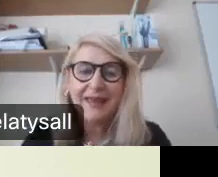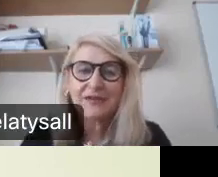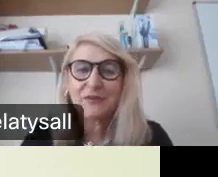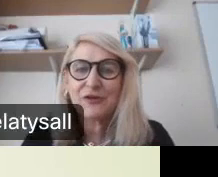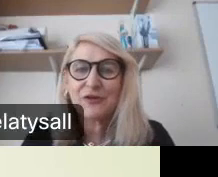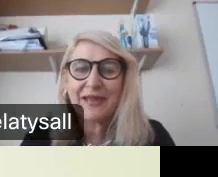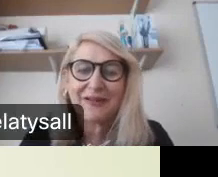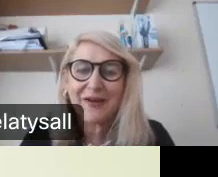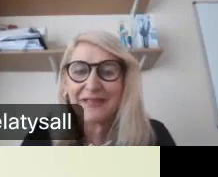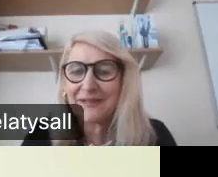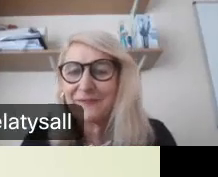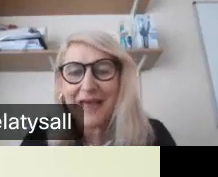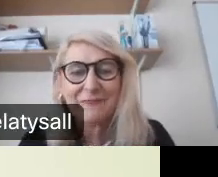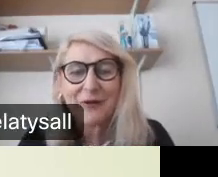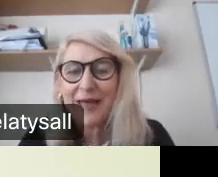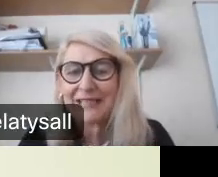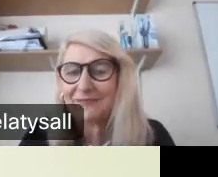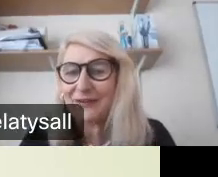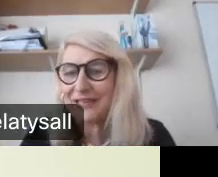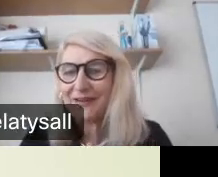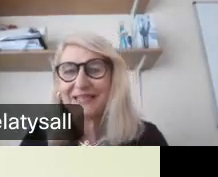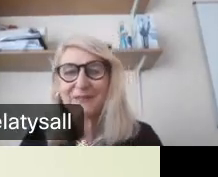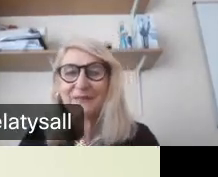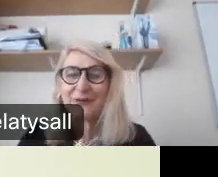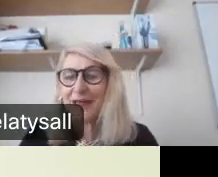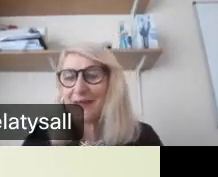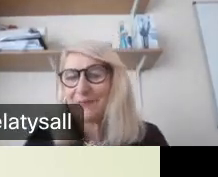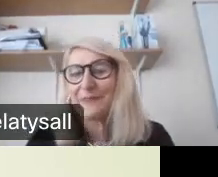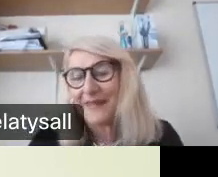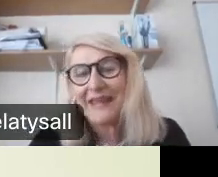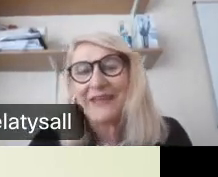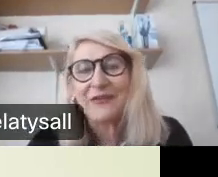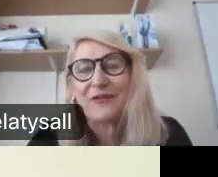well. So I'm sure you'll be getting lots of requests around sharing some of your